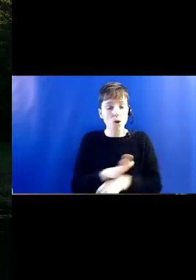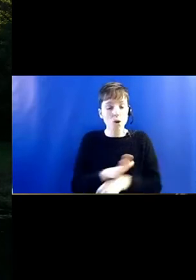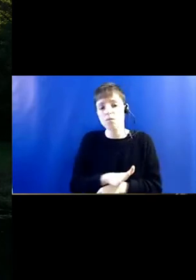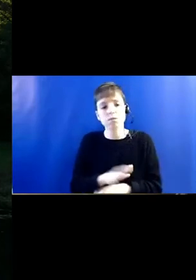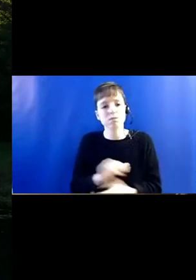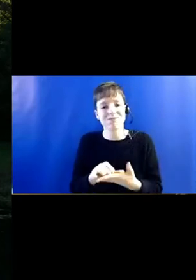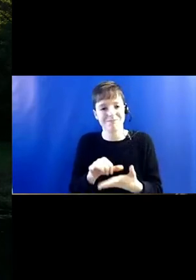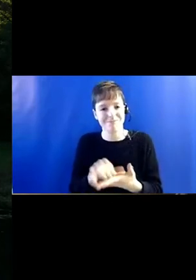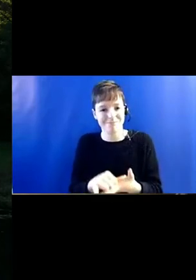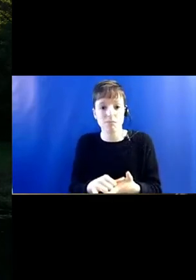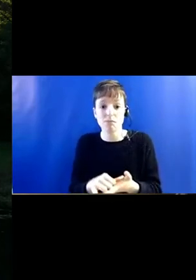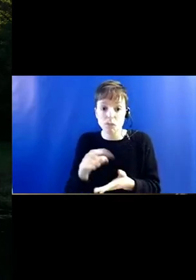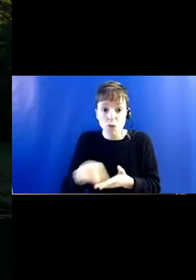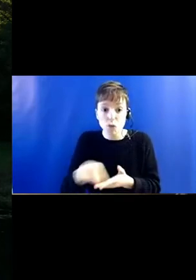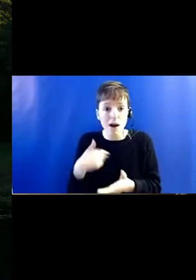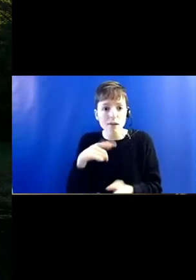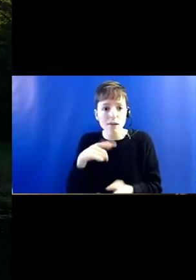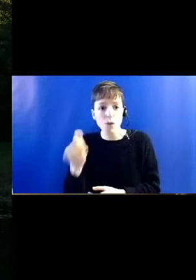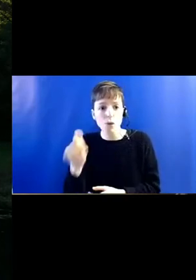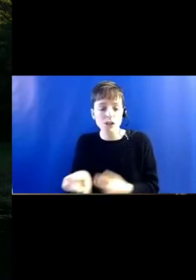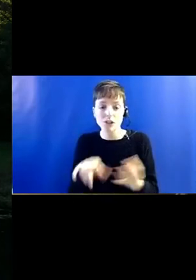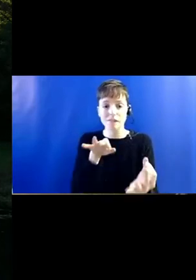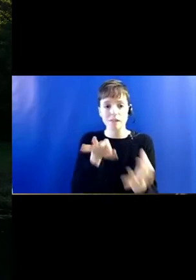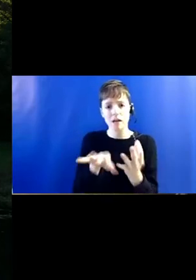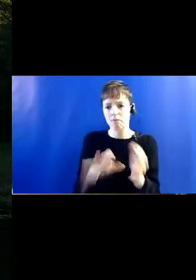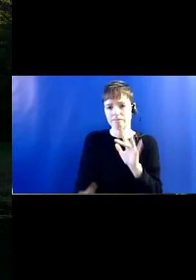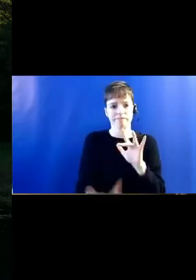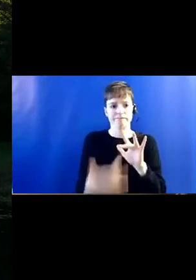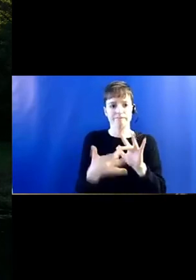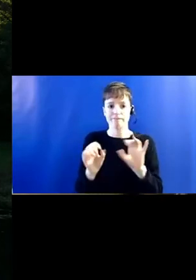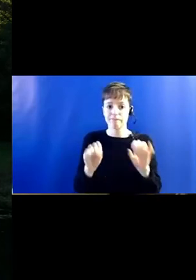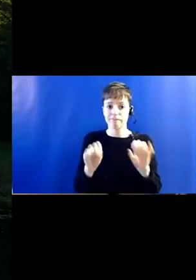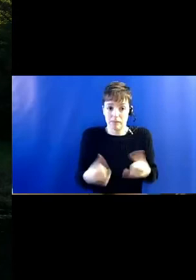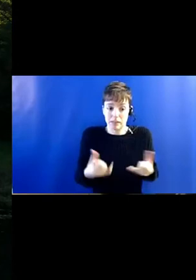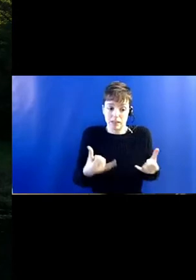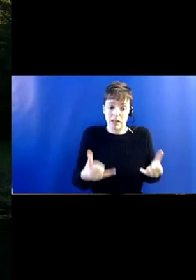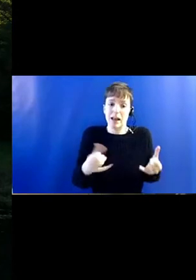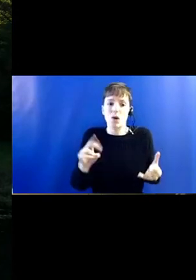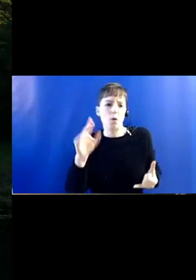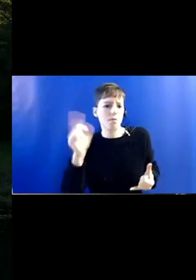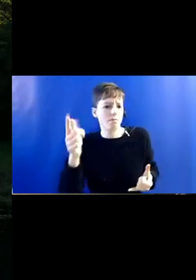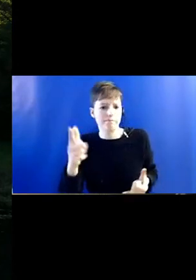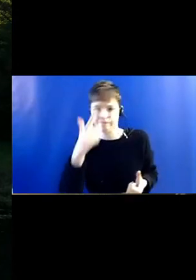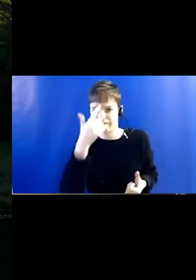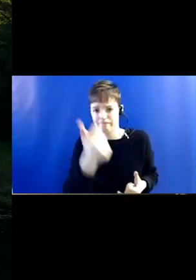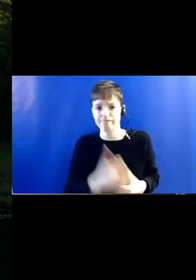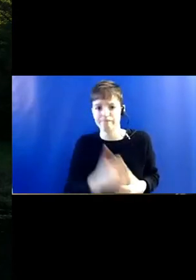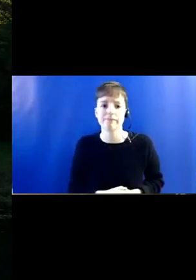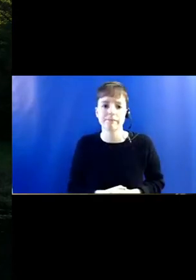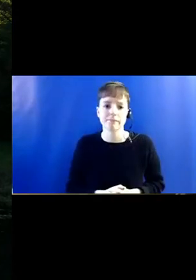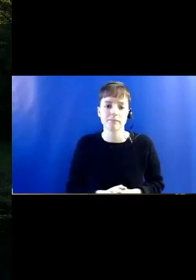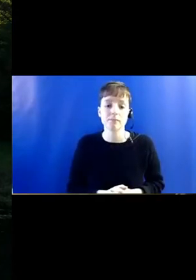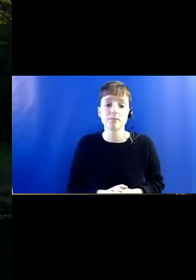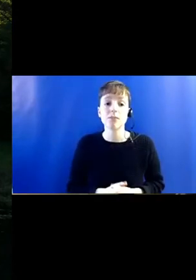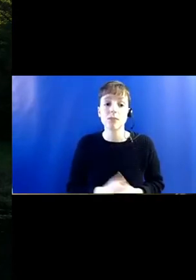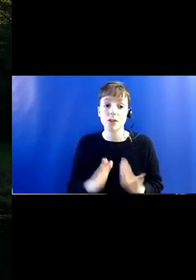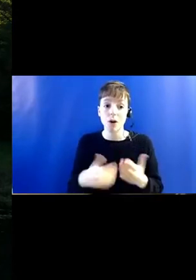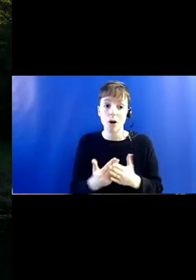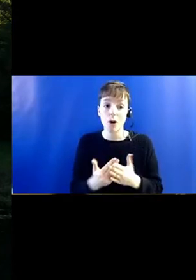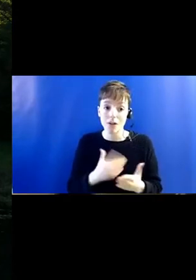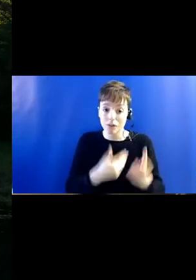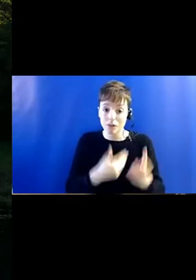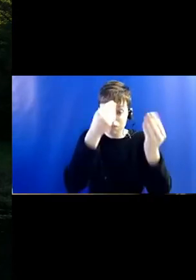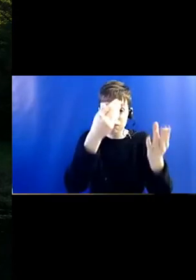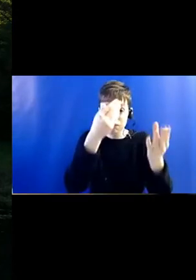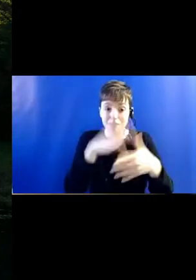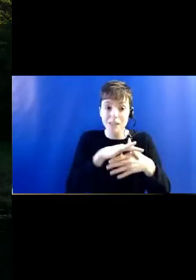or questions about them, please let us know during or after the workshop. All the materials will be made available through the